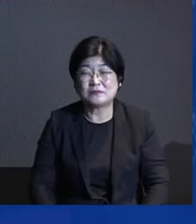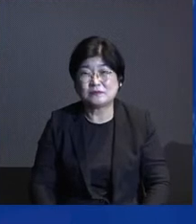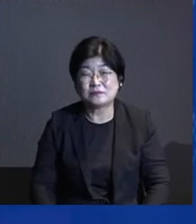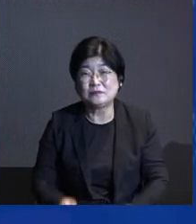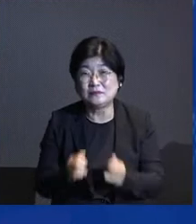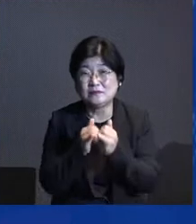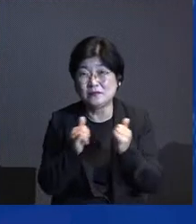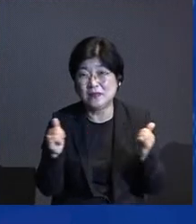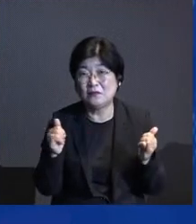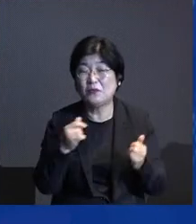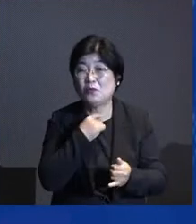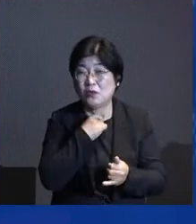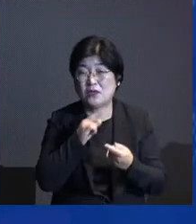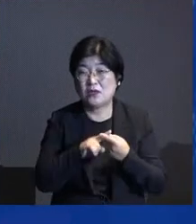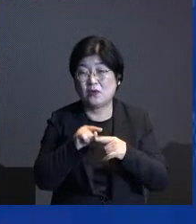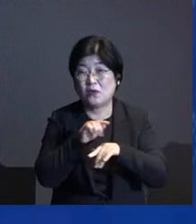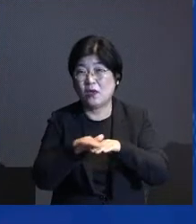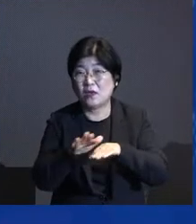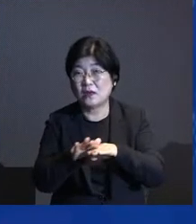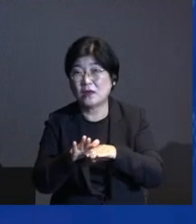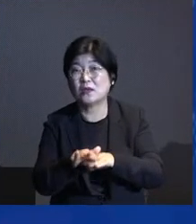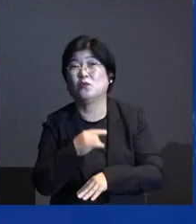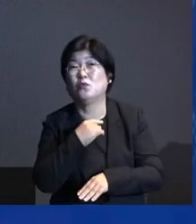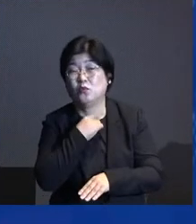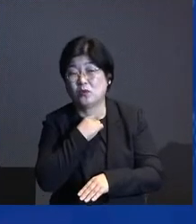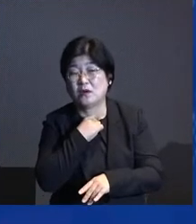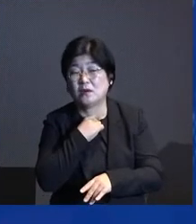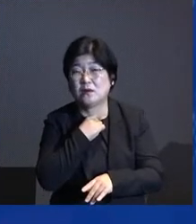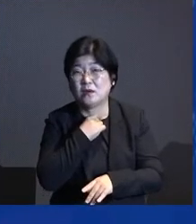to address those wants.